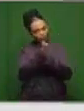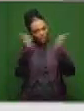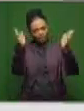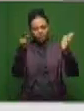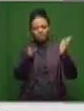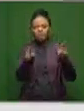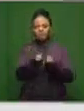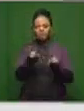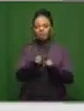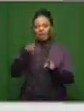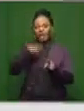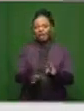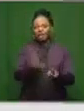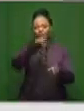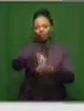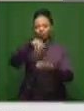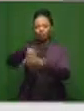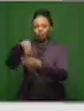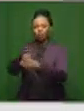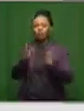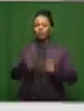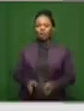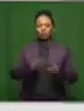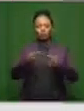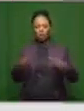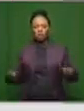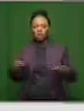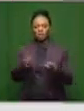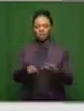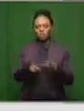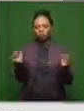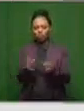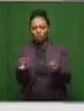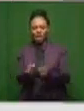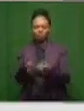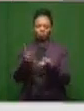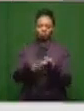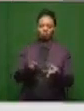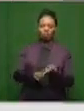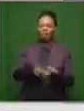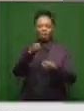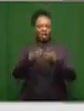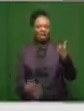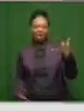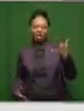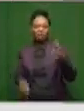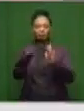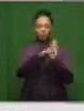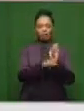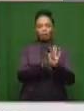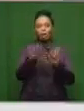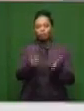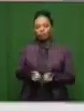other aspects such as the human resources storage logistics etc that need to go into the program in order to deliver